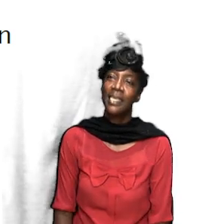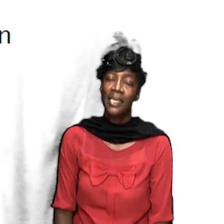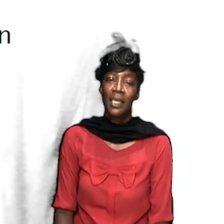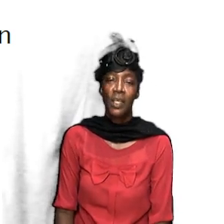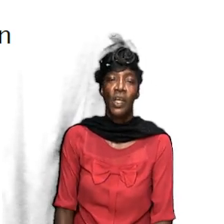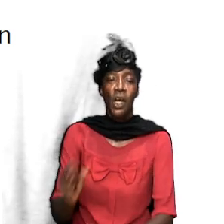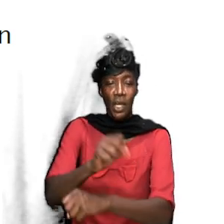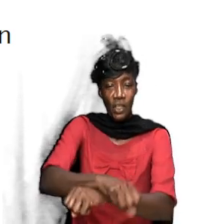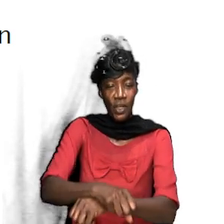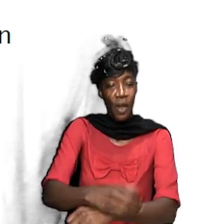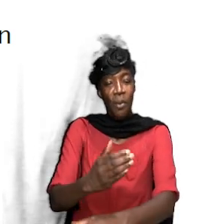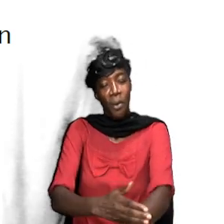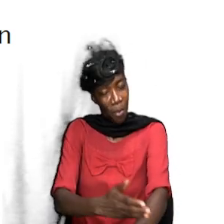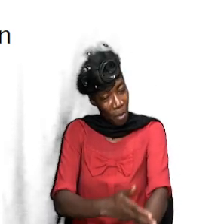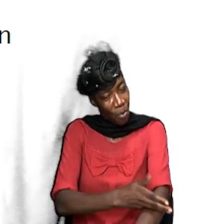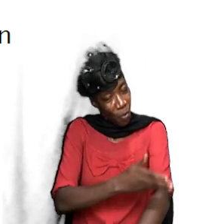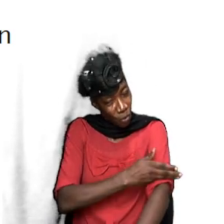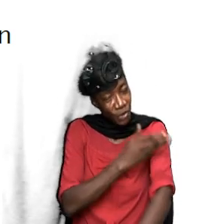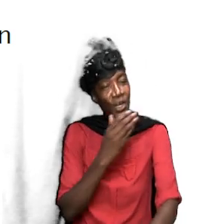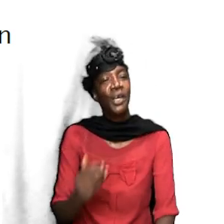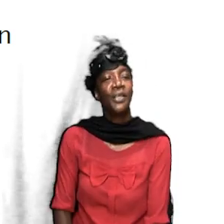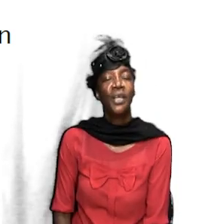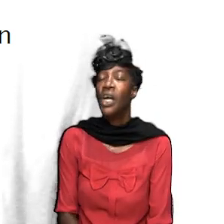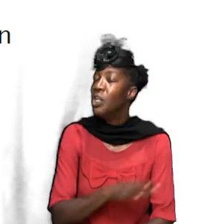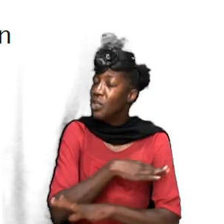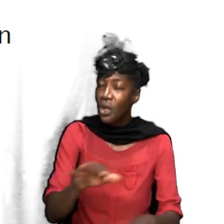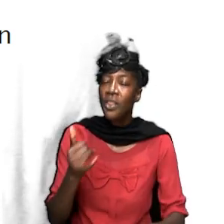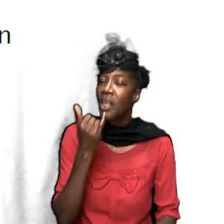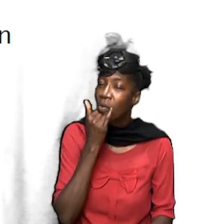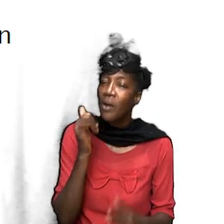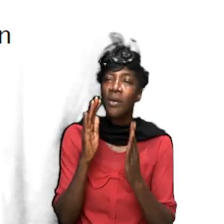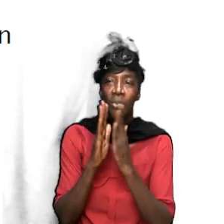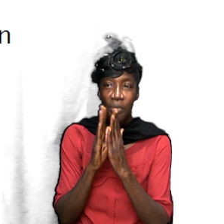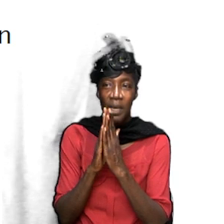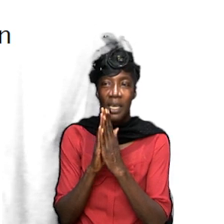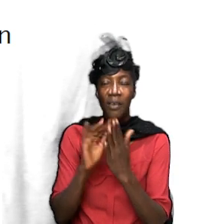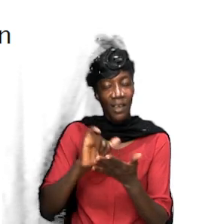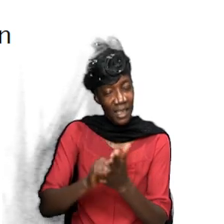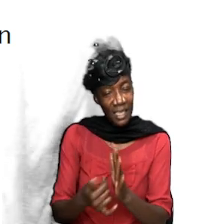give me promotion. Nothing is wrong with praying for these things.